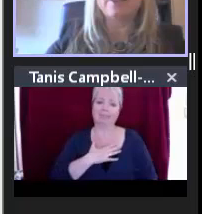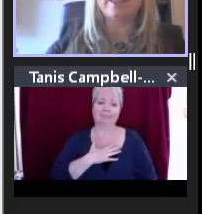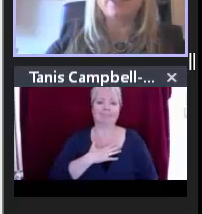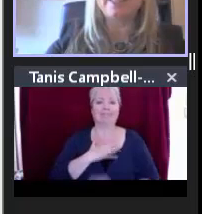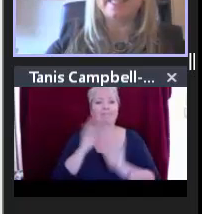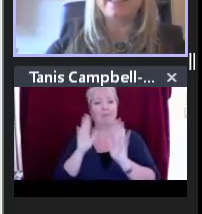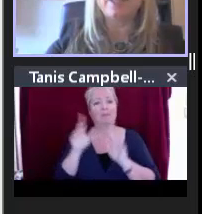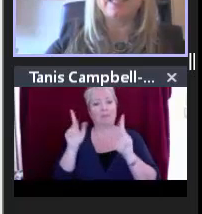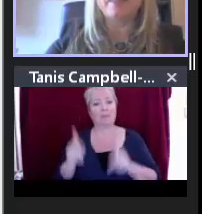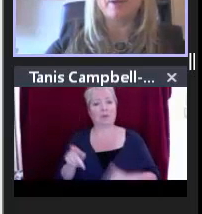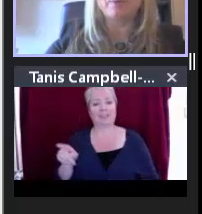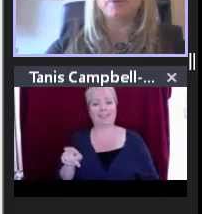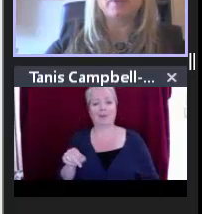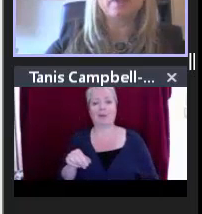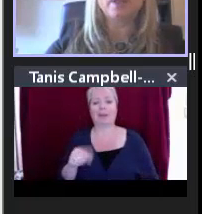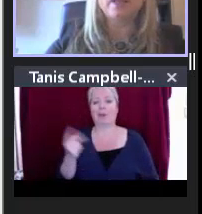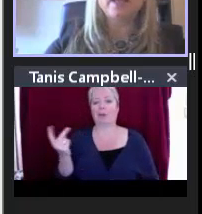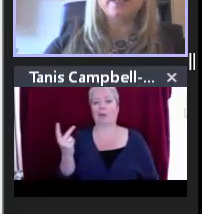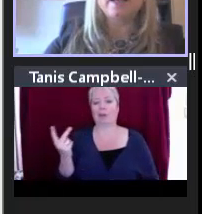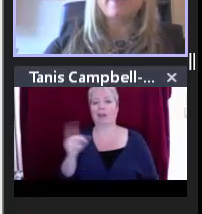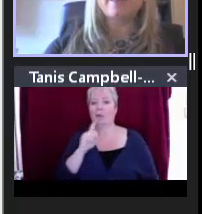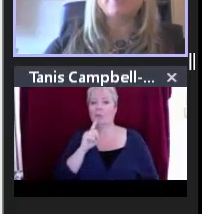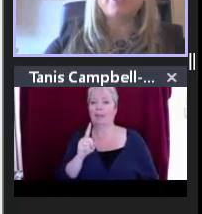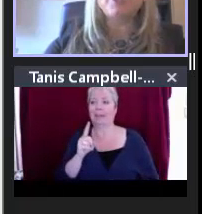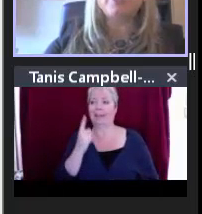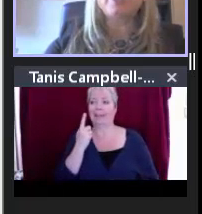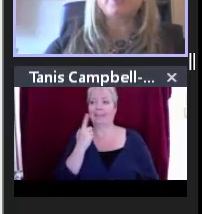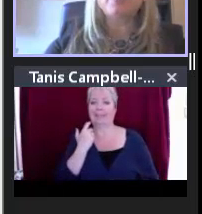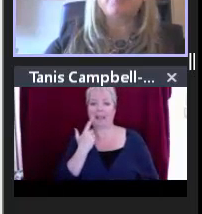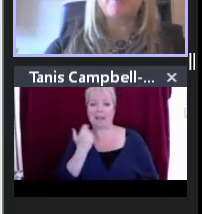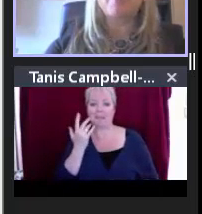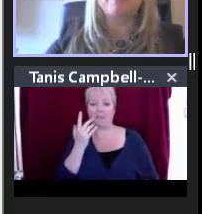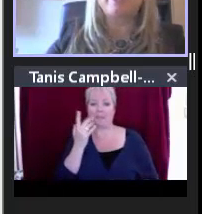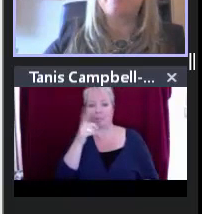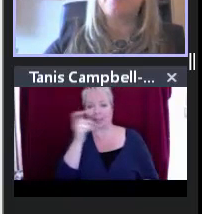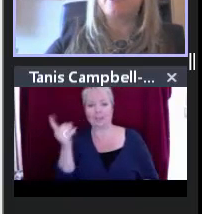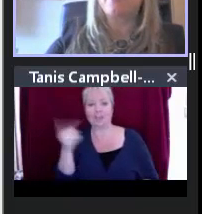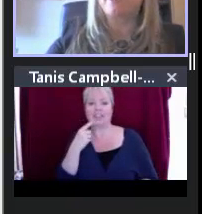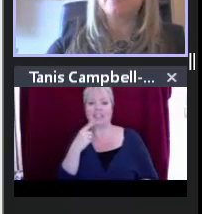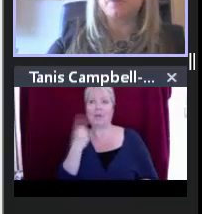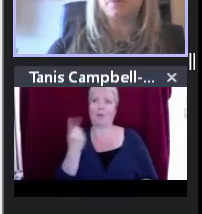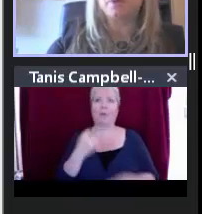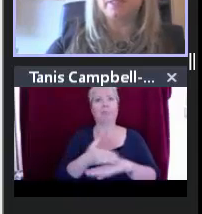chuckle that she said that she's a better person. I think she's